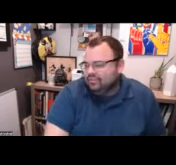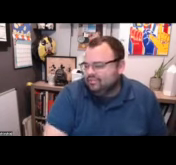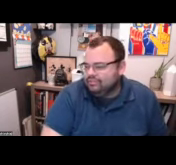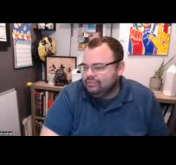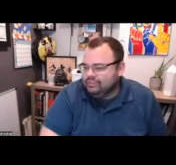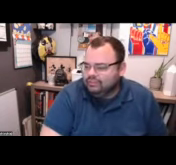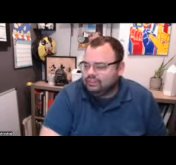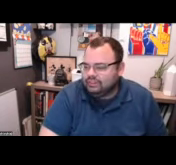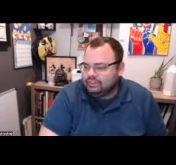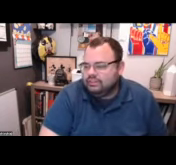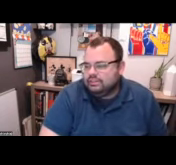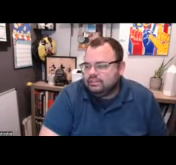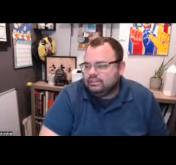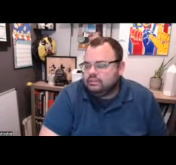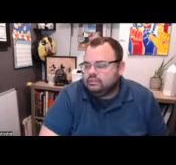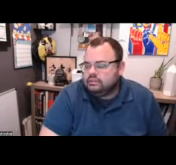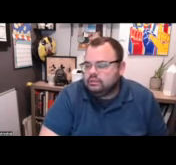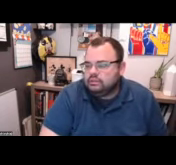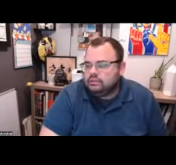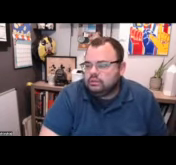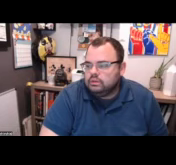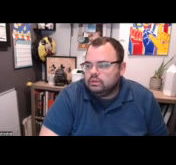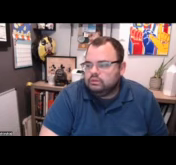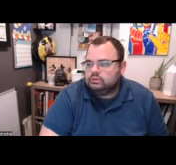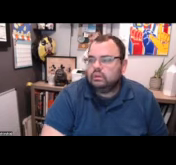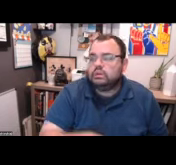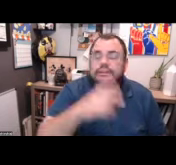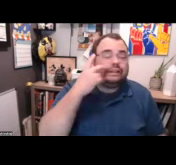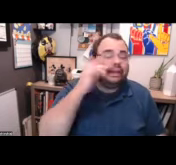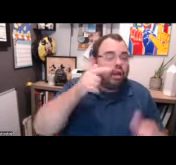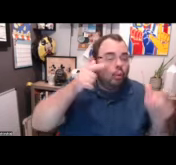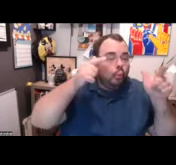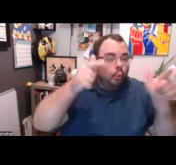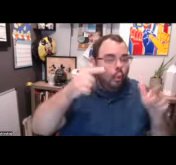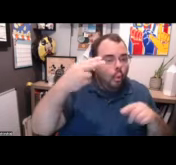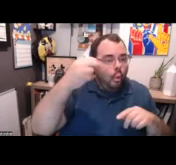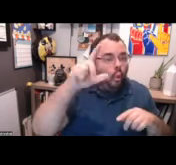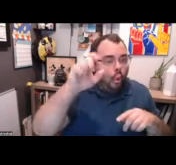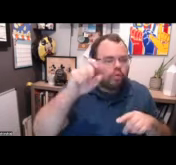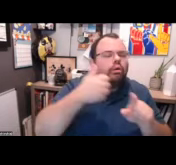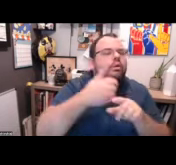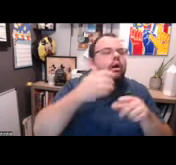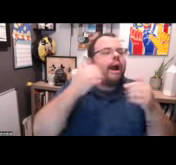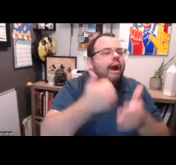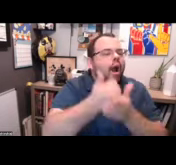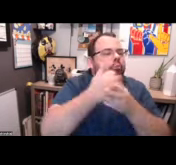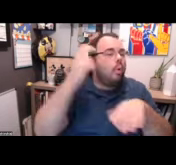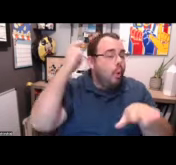tie the implant down to secure it in place so it does not move or migrate over time.